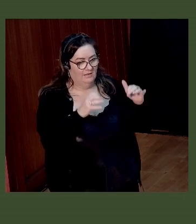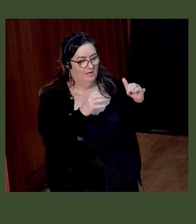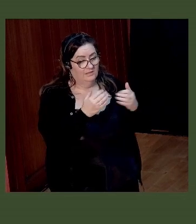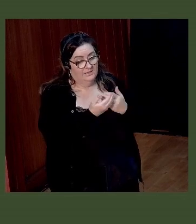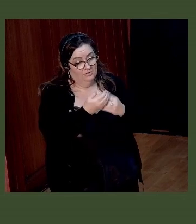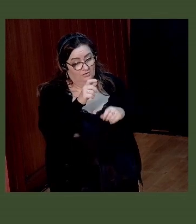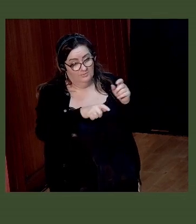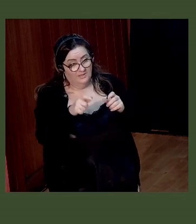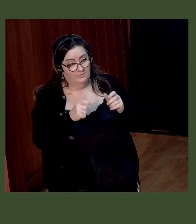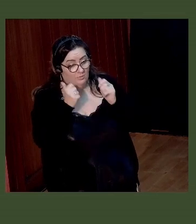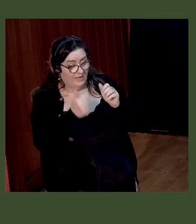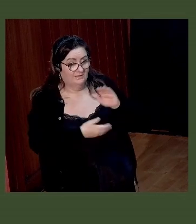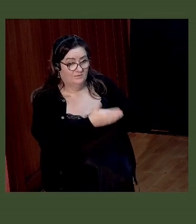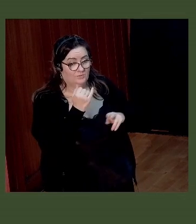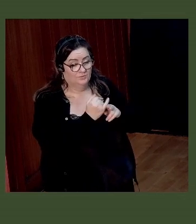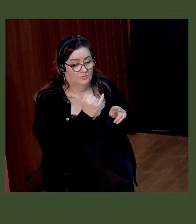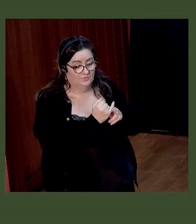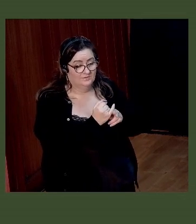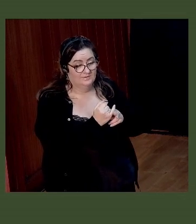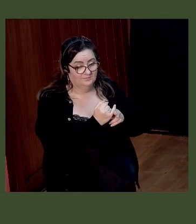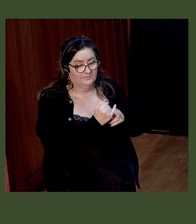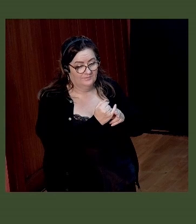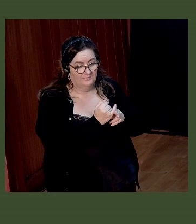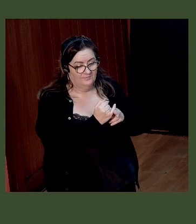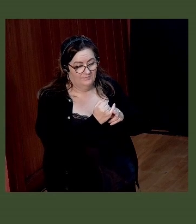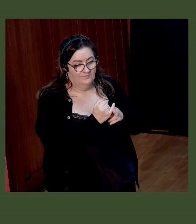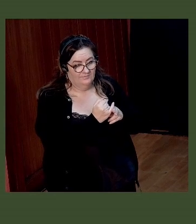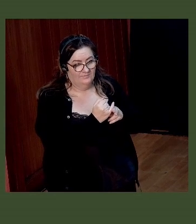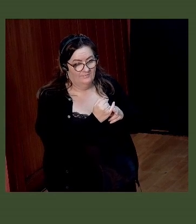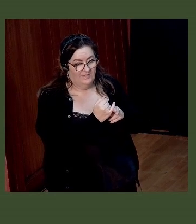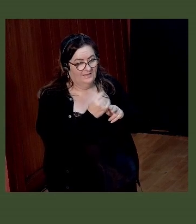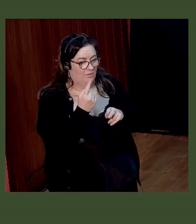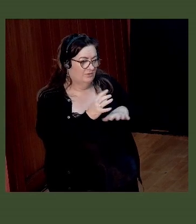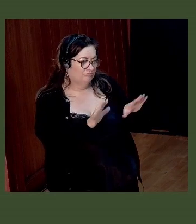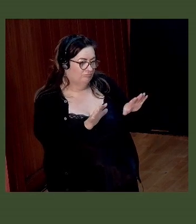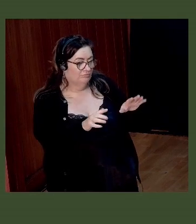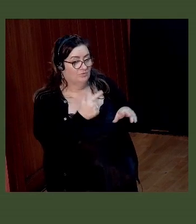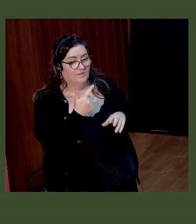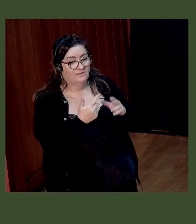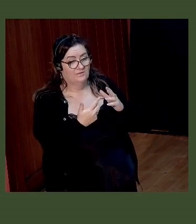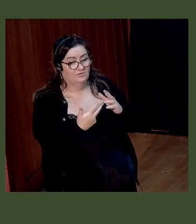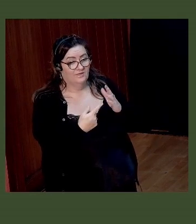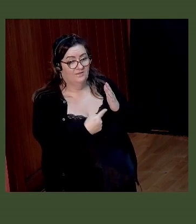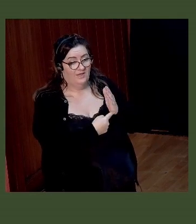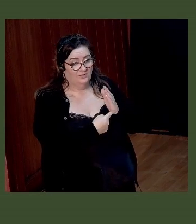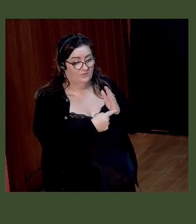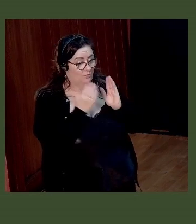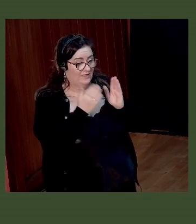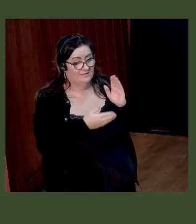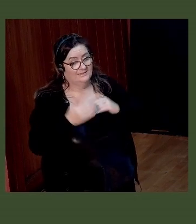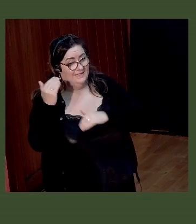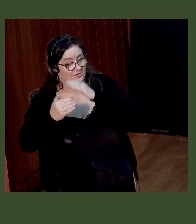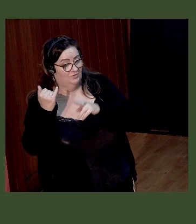young people in the country attended the national school, and only approximately 23,000 pupils attended